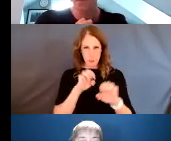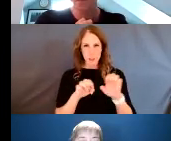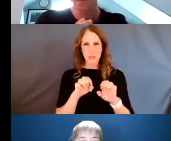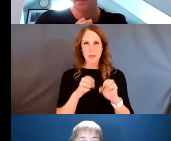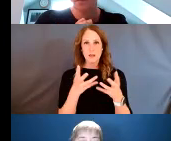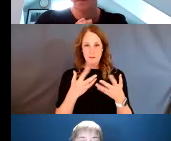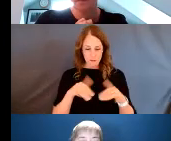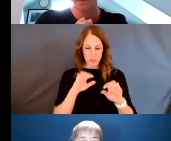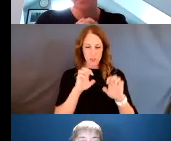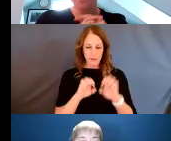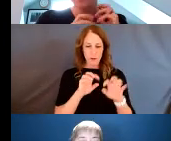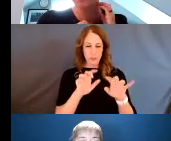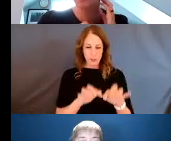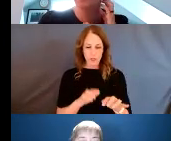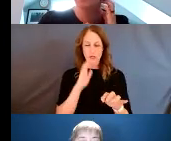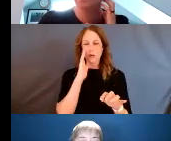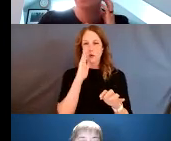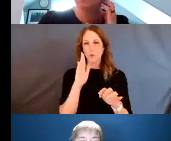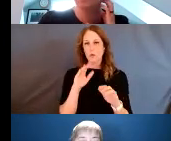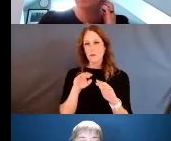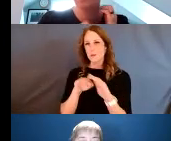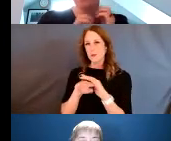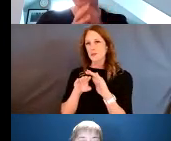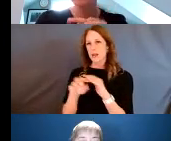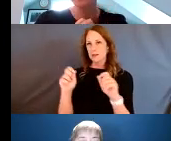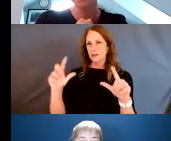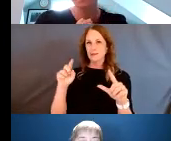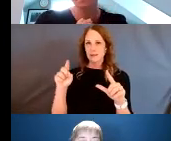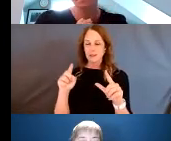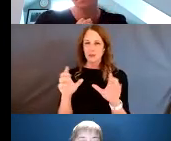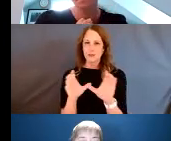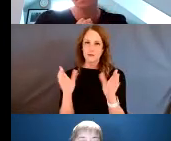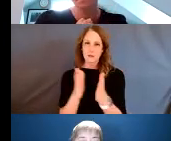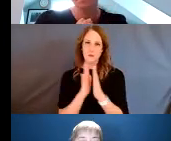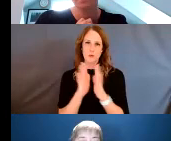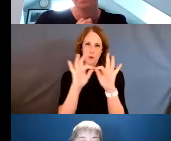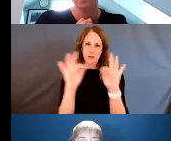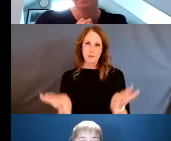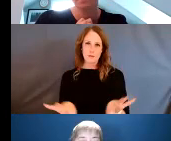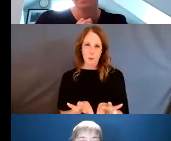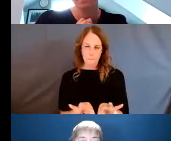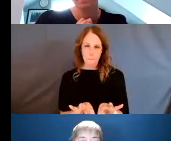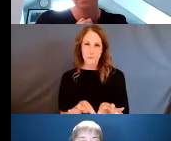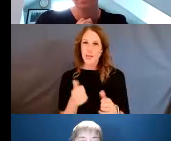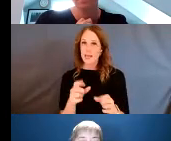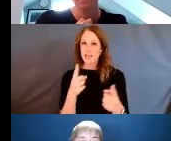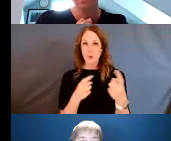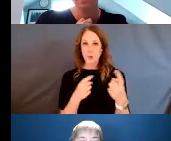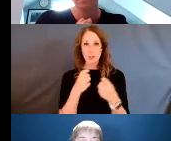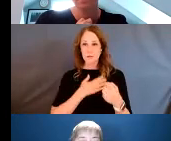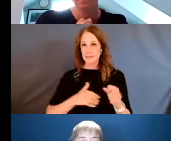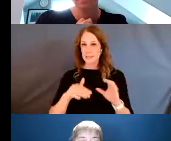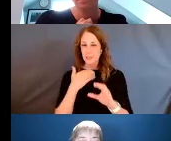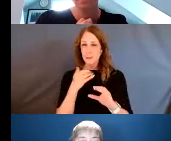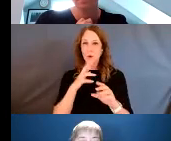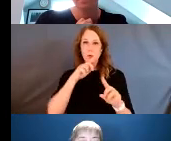submitting the evaluation form, you'll gain access to our certificate request form. If you have any questions, feel free to email me or respond